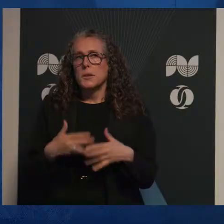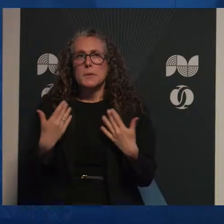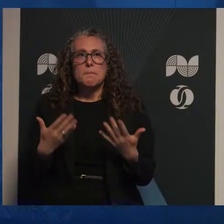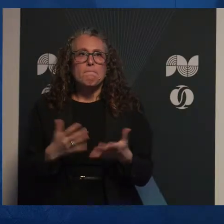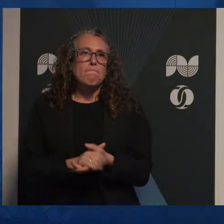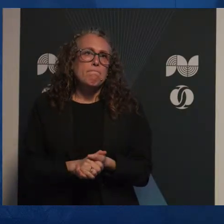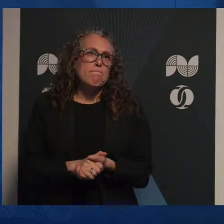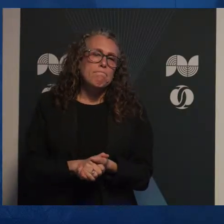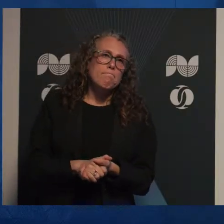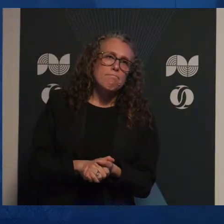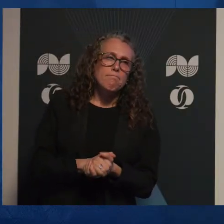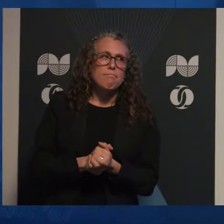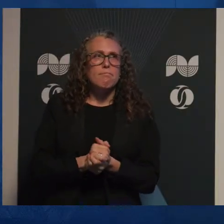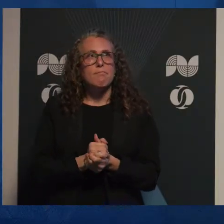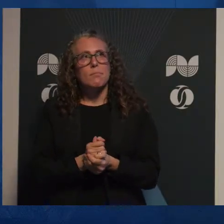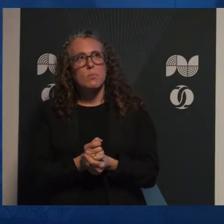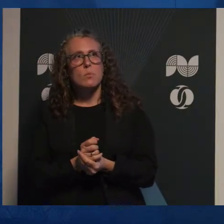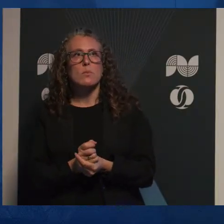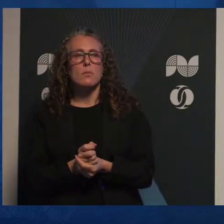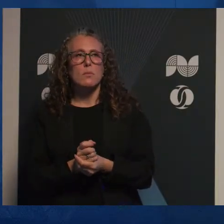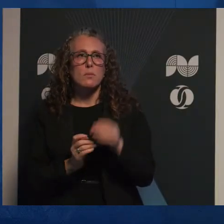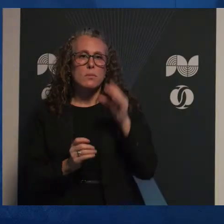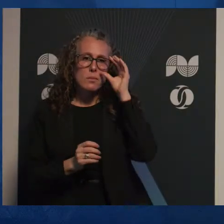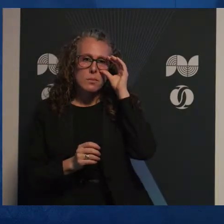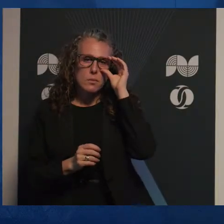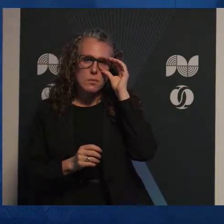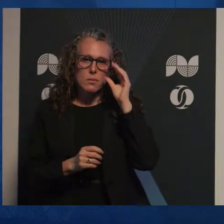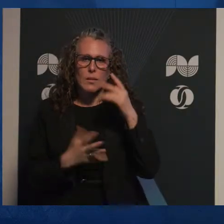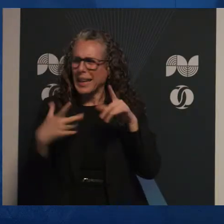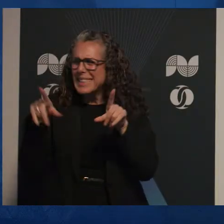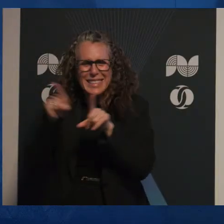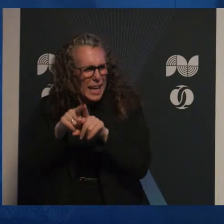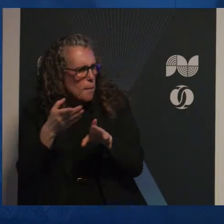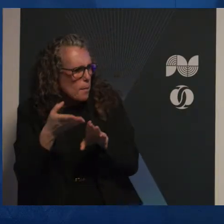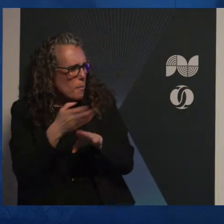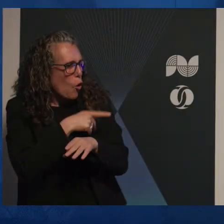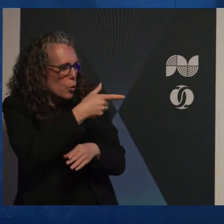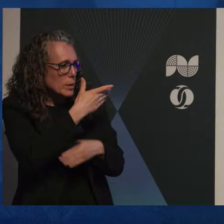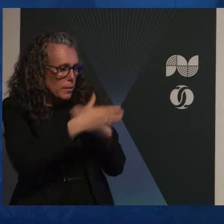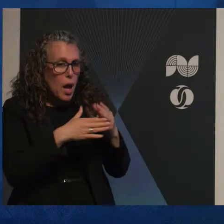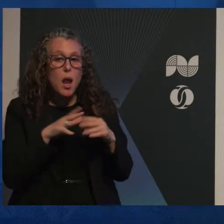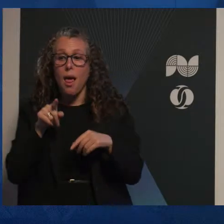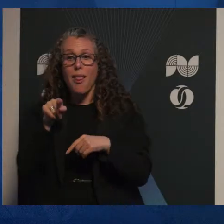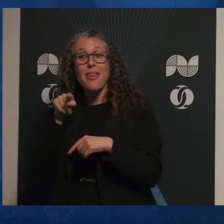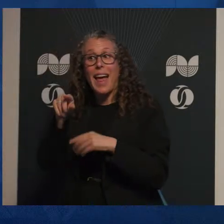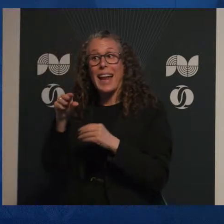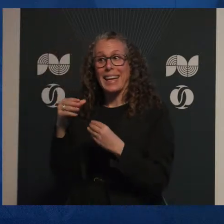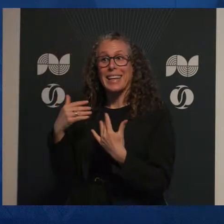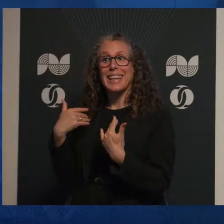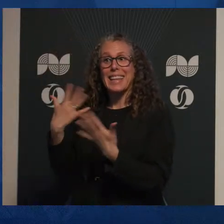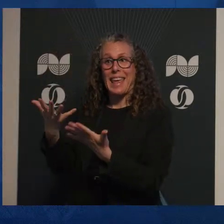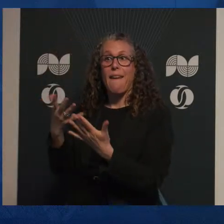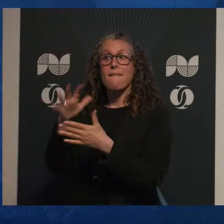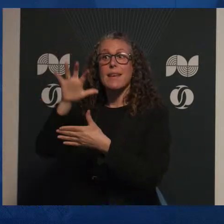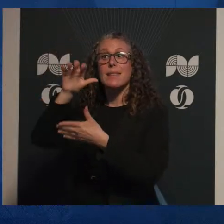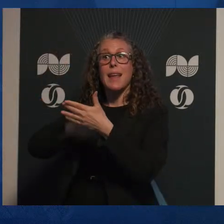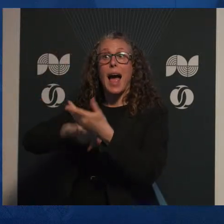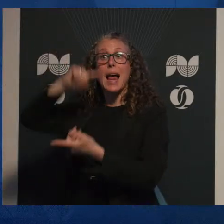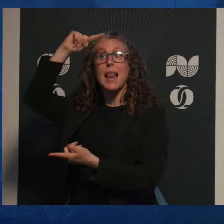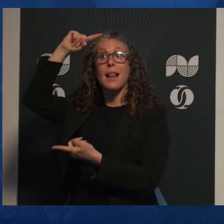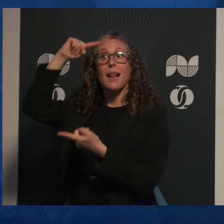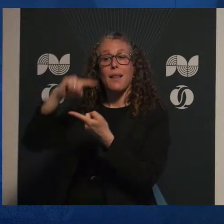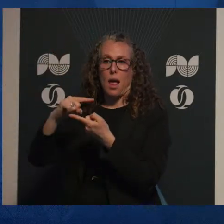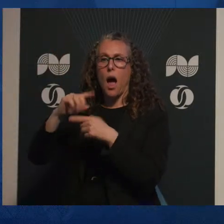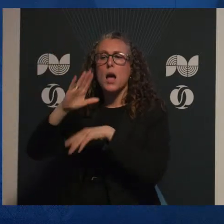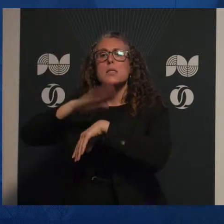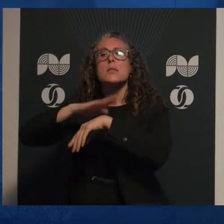as there is a finite time, as you mentioned, and there is a clear objective of the state policy during a certain